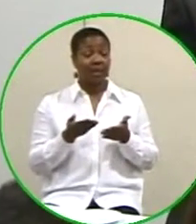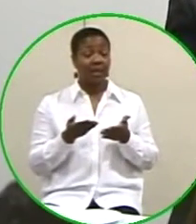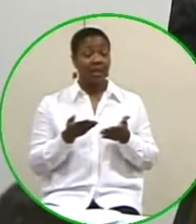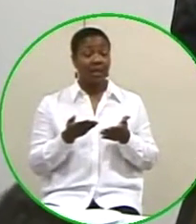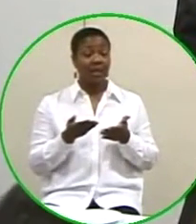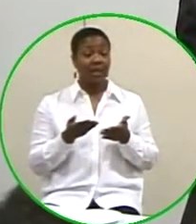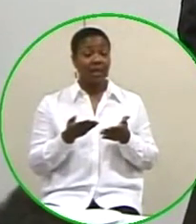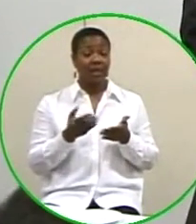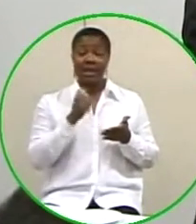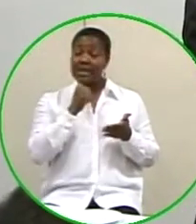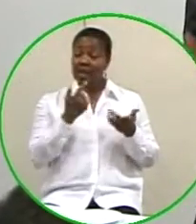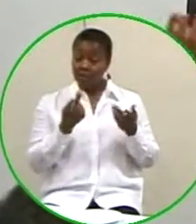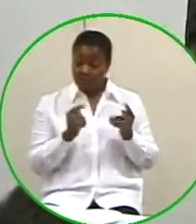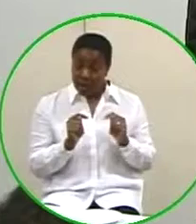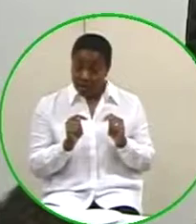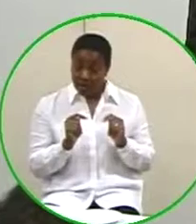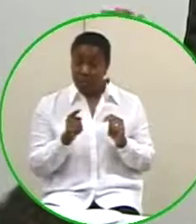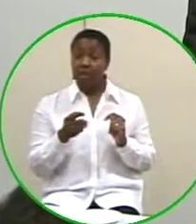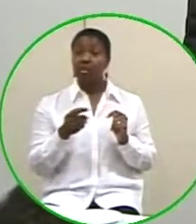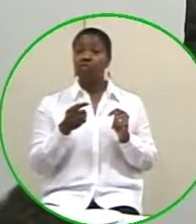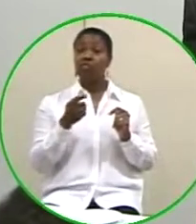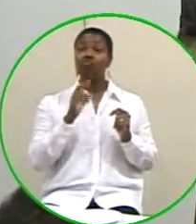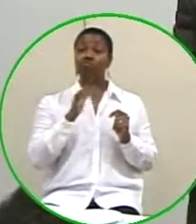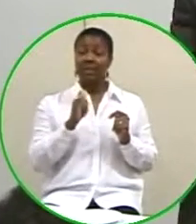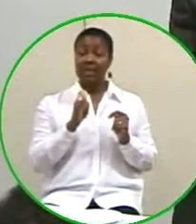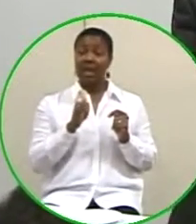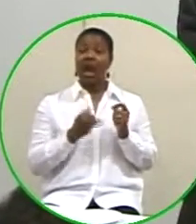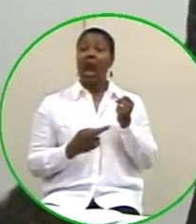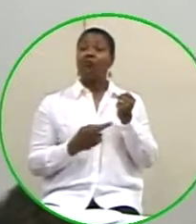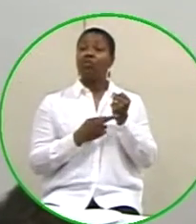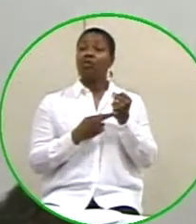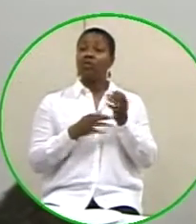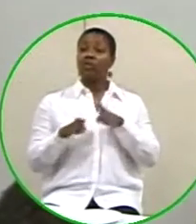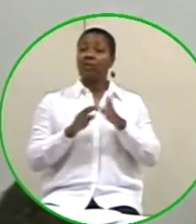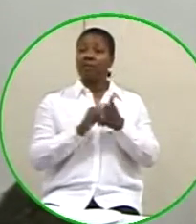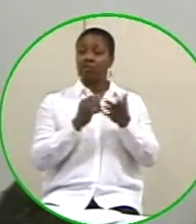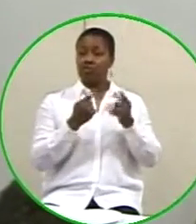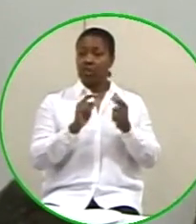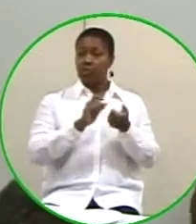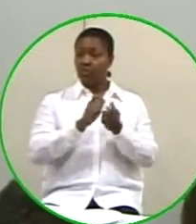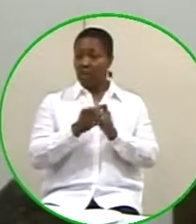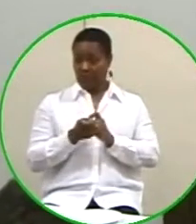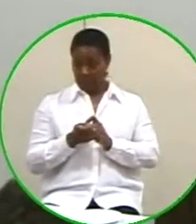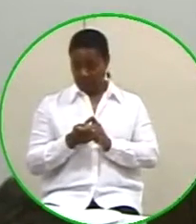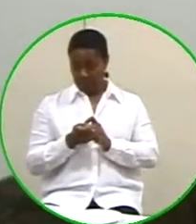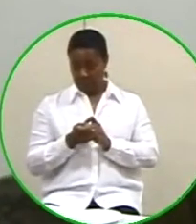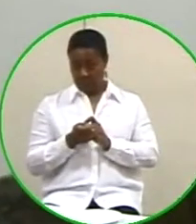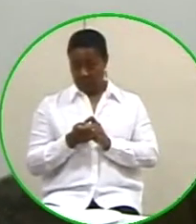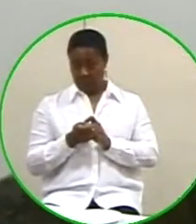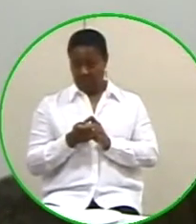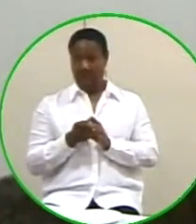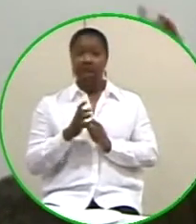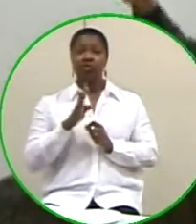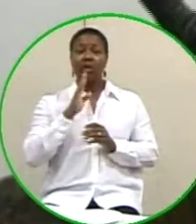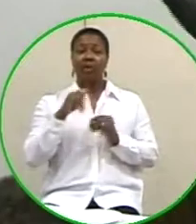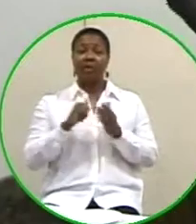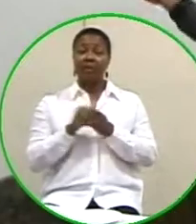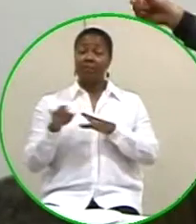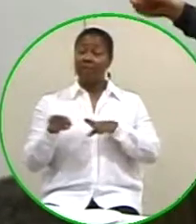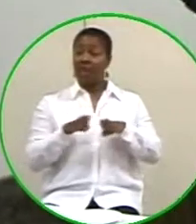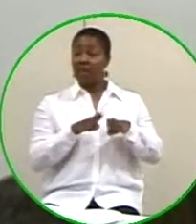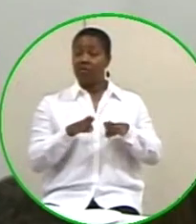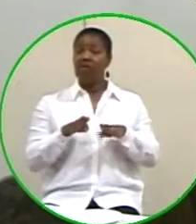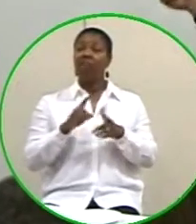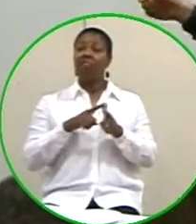without intending to, reinforcing the behavior that we're trying to change. And when we start talking about this behavior, we can